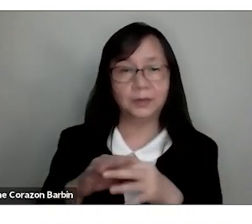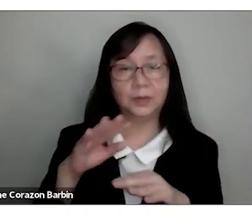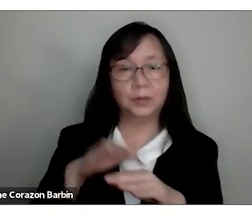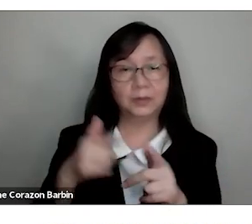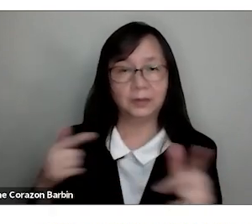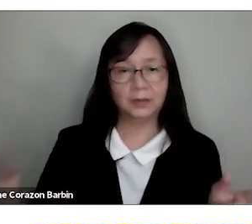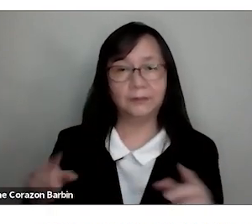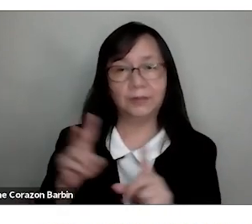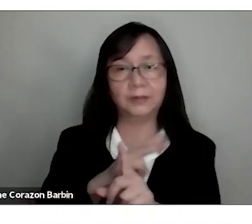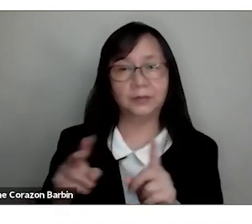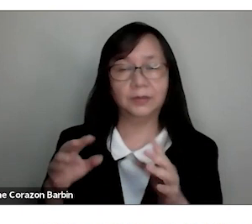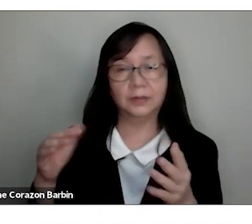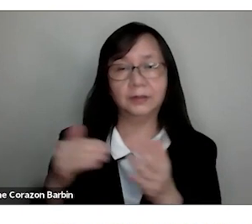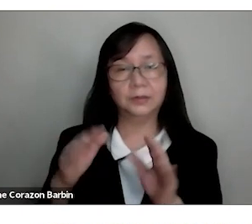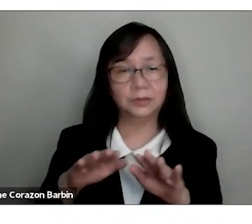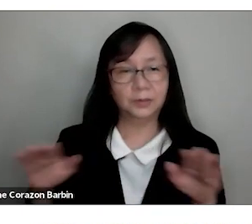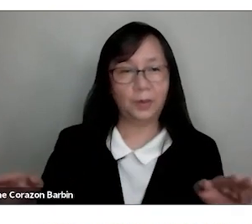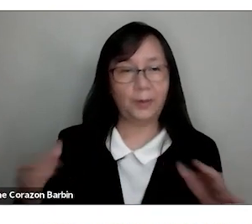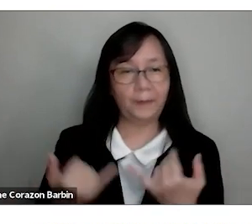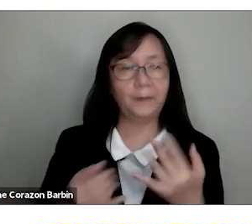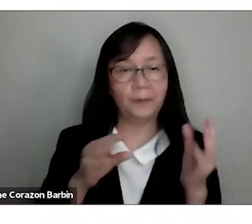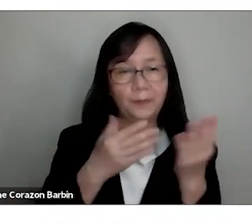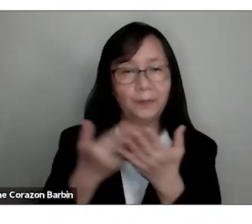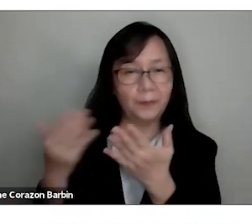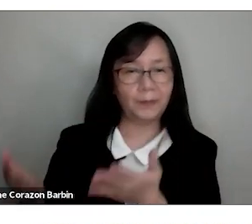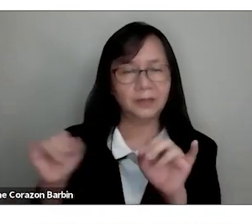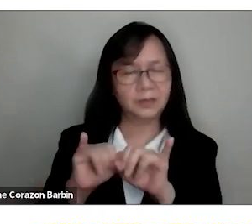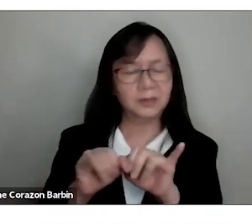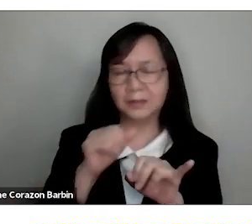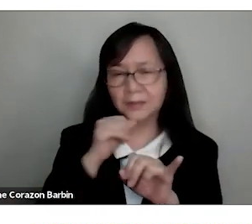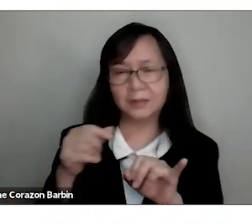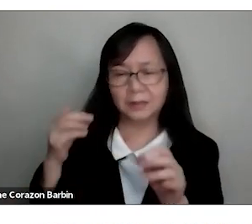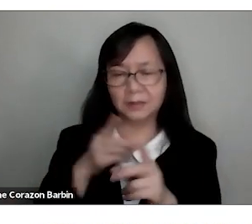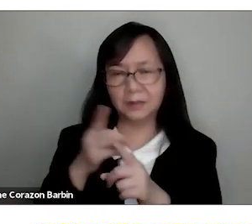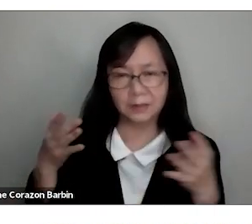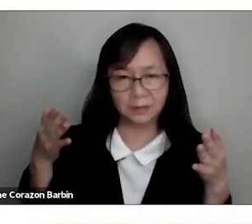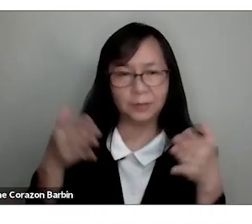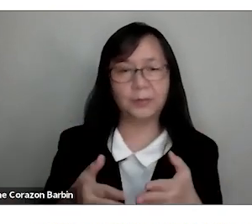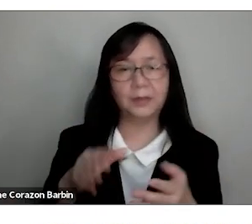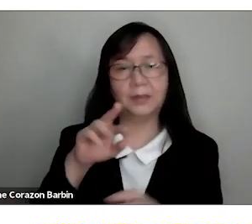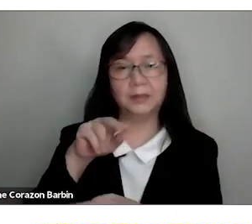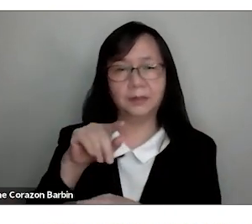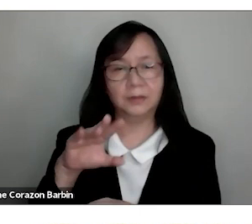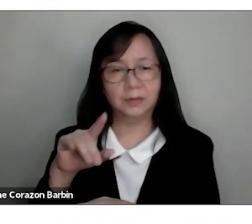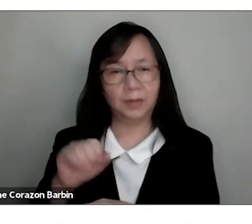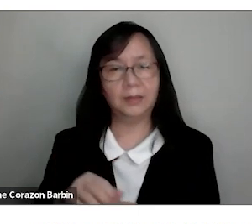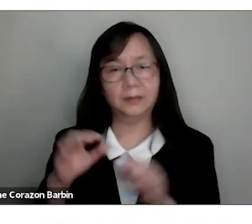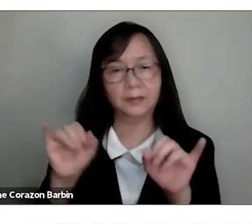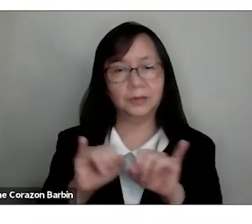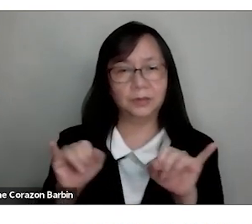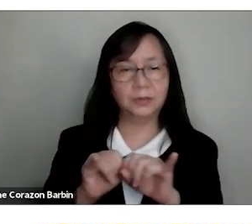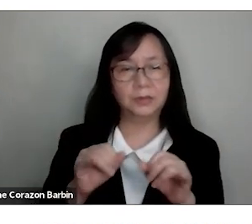against children. They also brought up issues that were not directly addressed by the RPA COEA, including the issue of